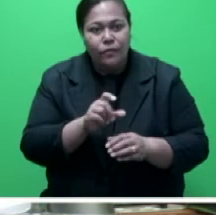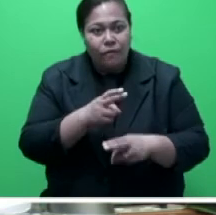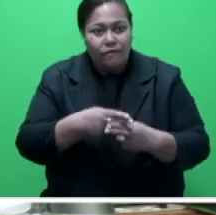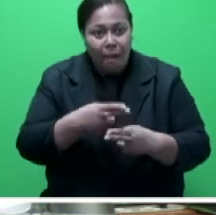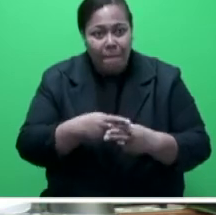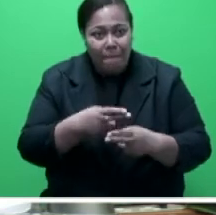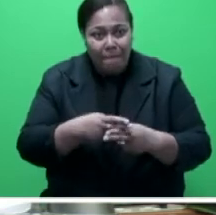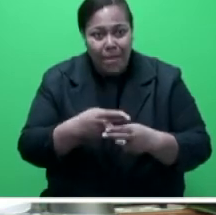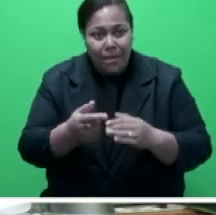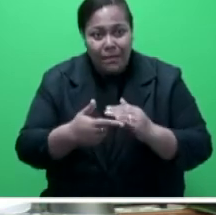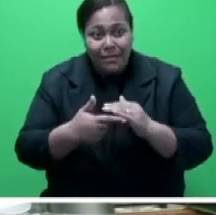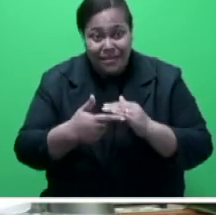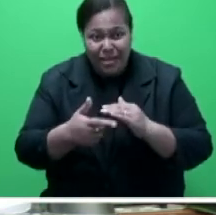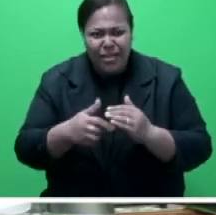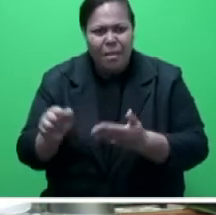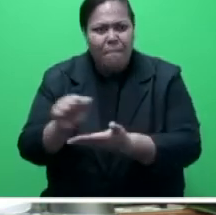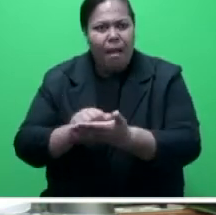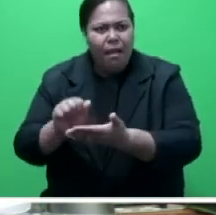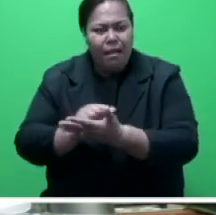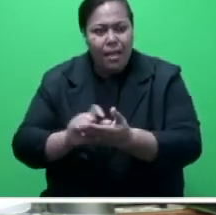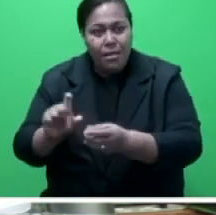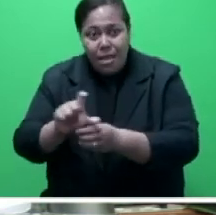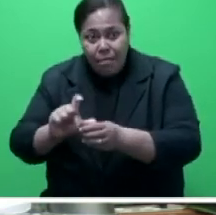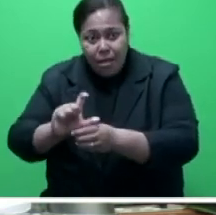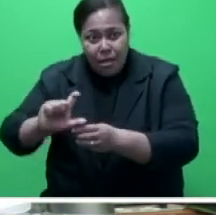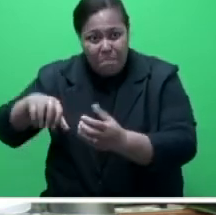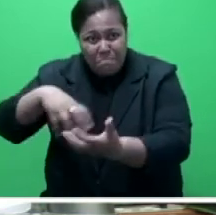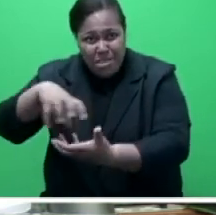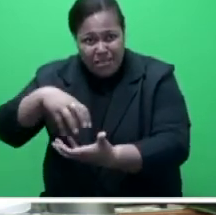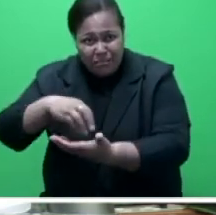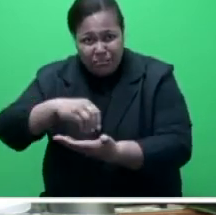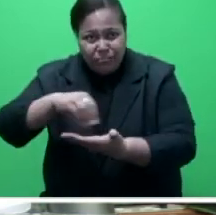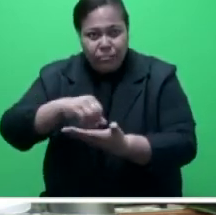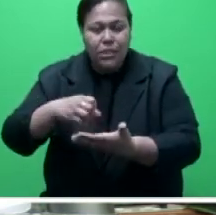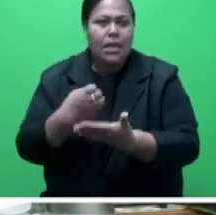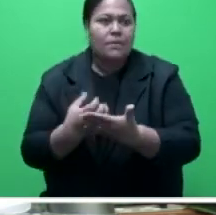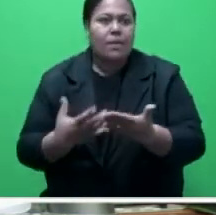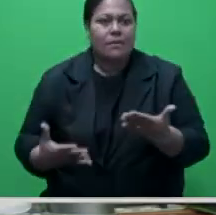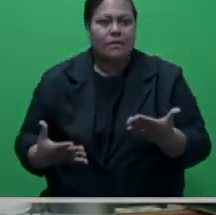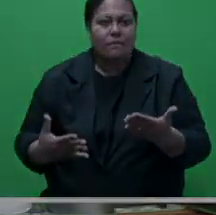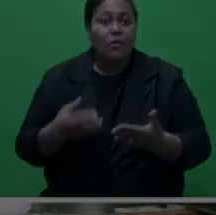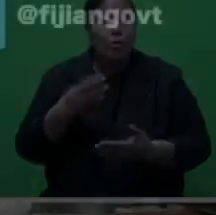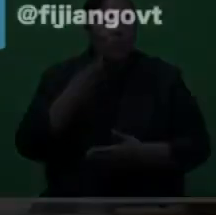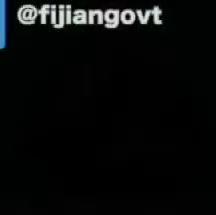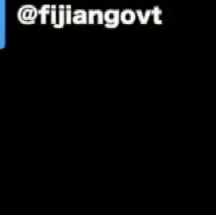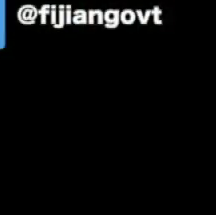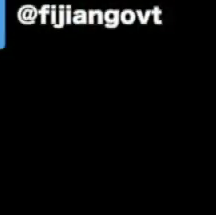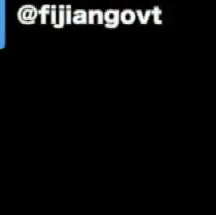becoming a significant cost of production. Thank you.